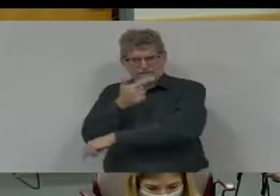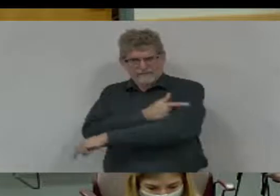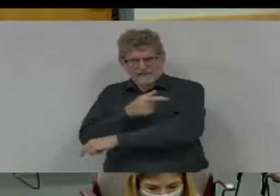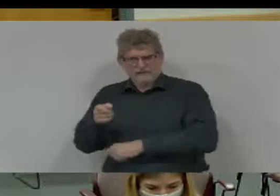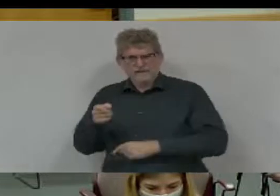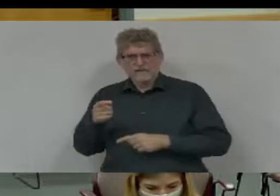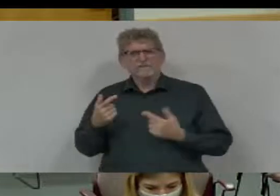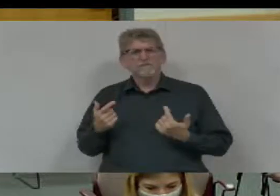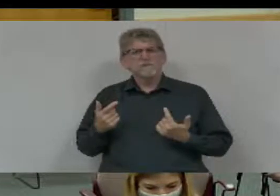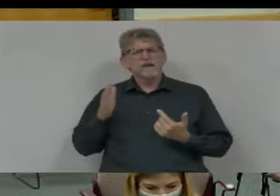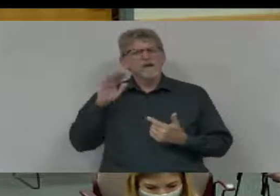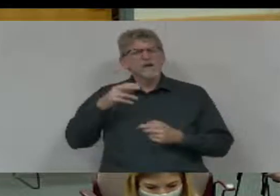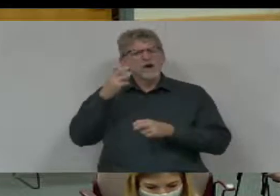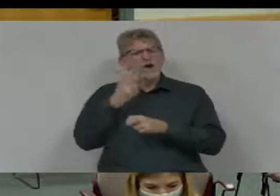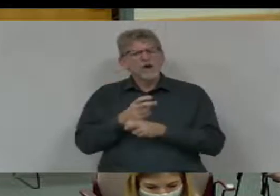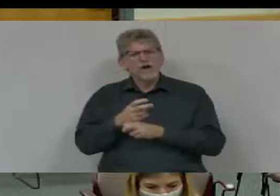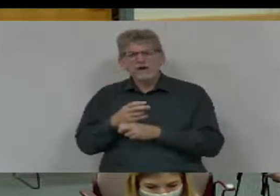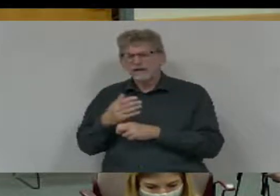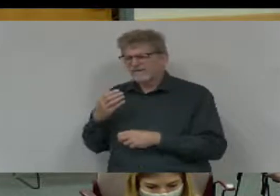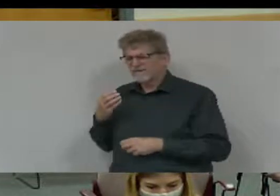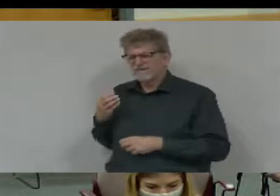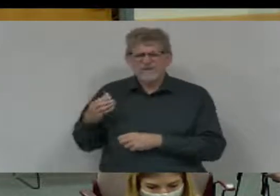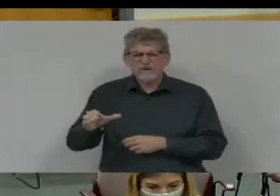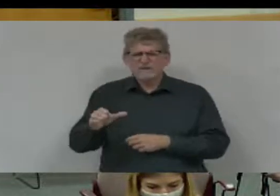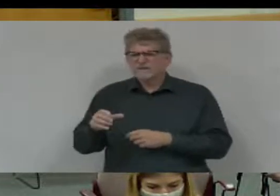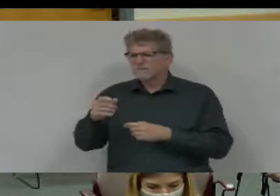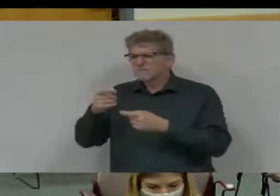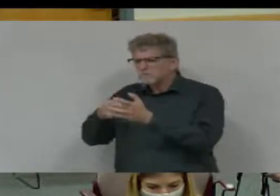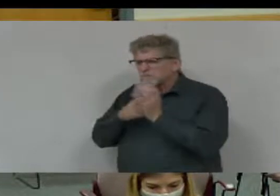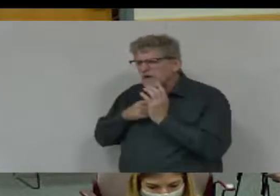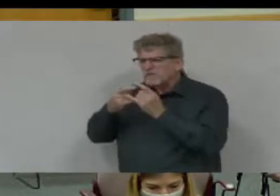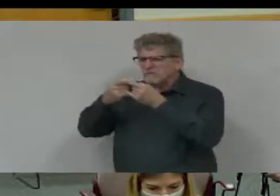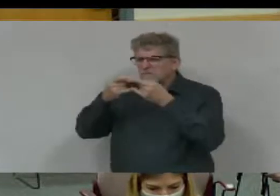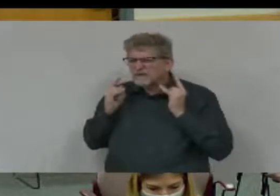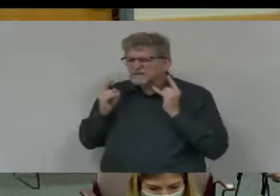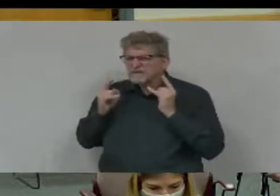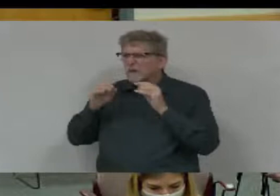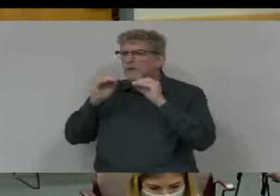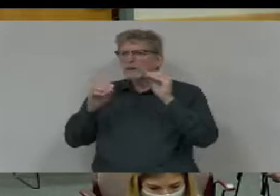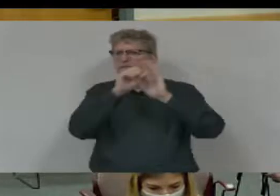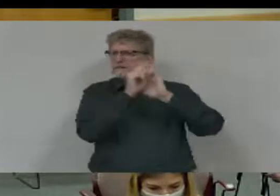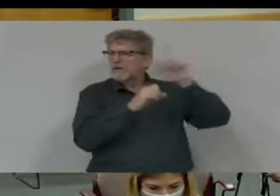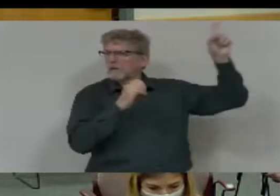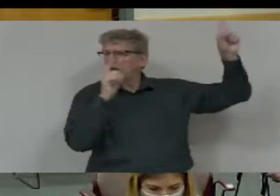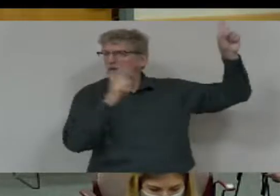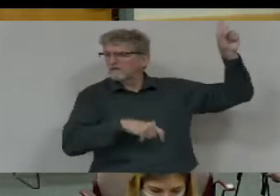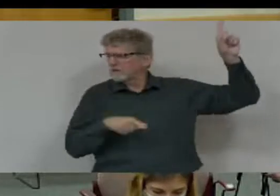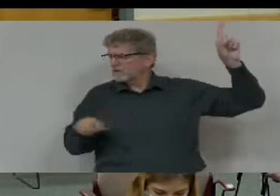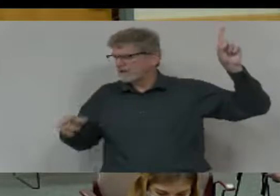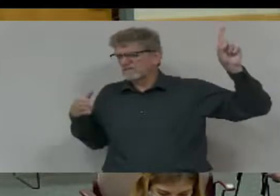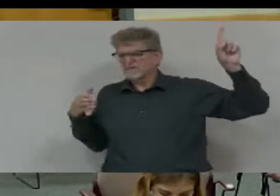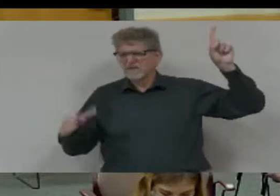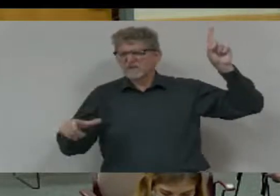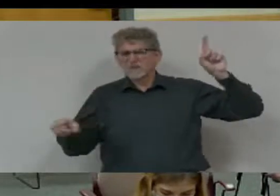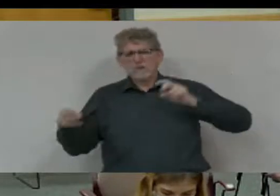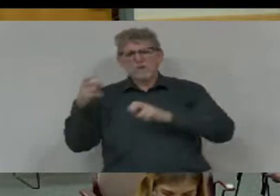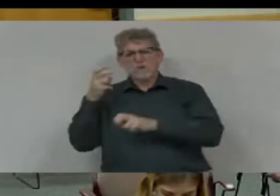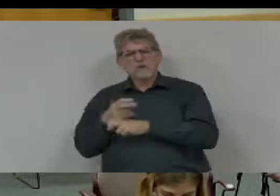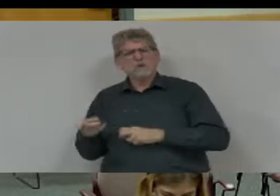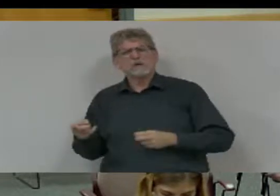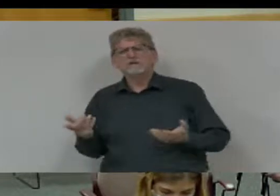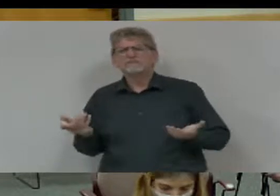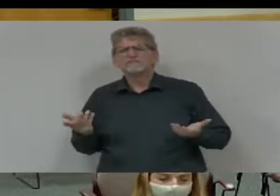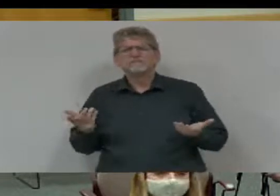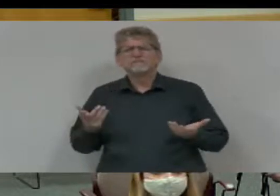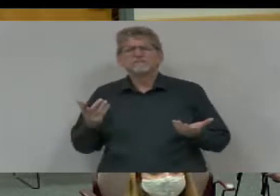a mandate without a state or a local one. Can you talk about why Lafayette chose not to keep a mandate in place? Yeah,